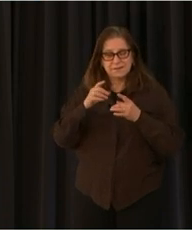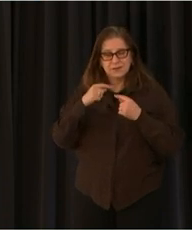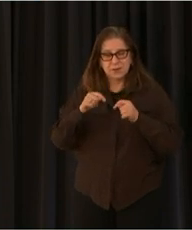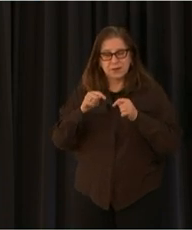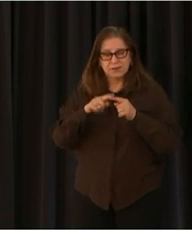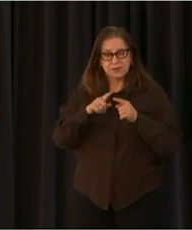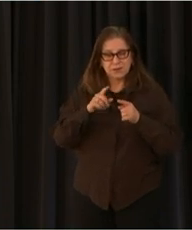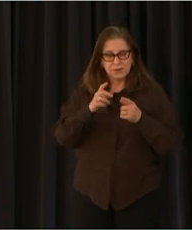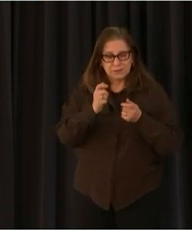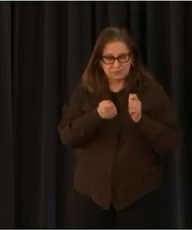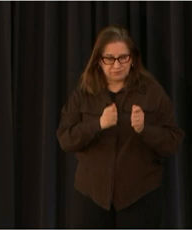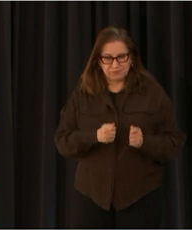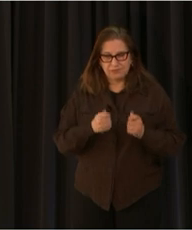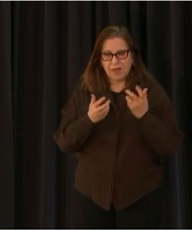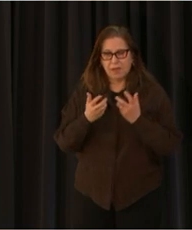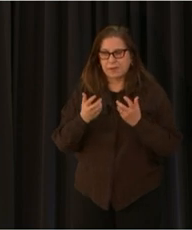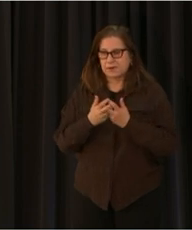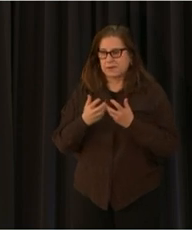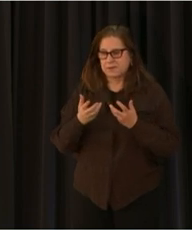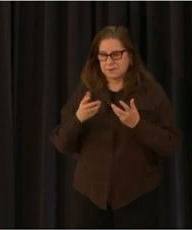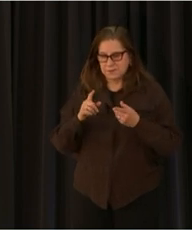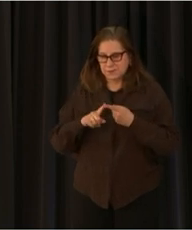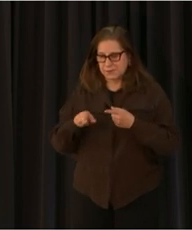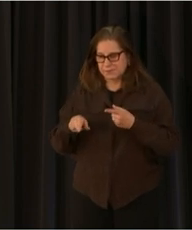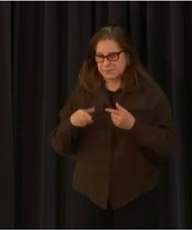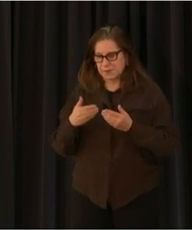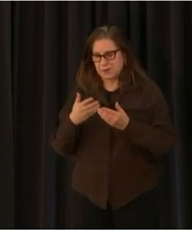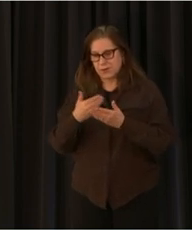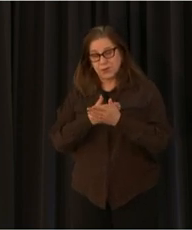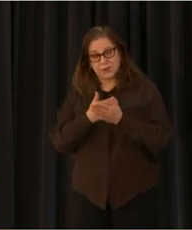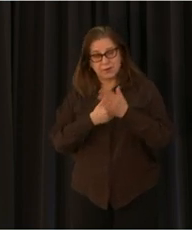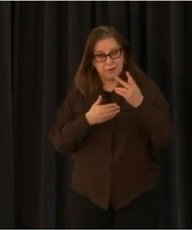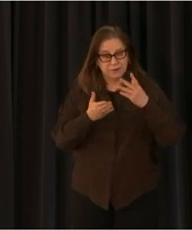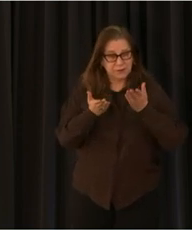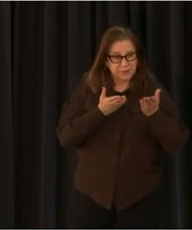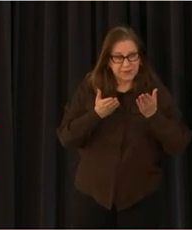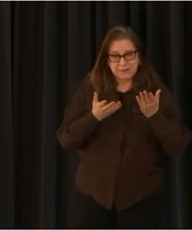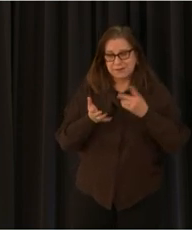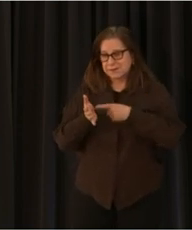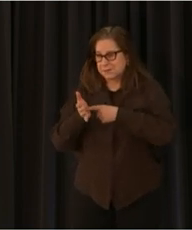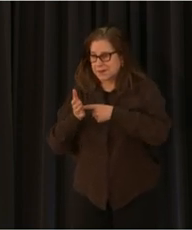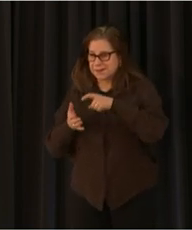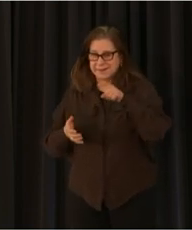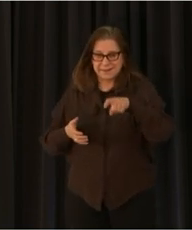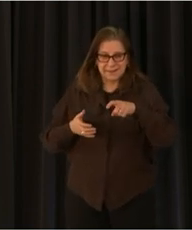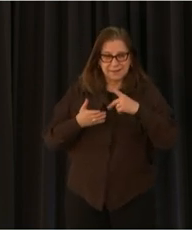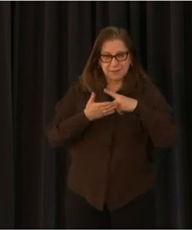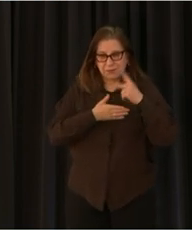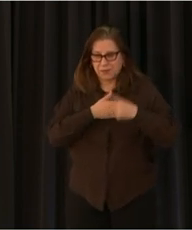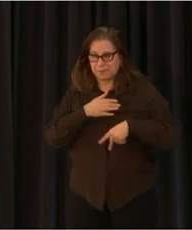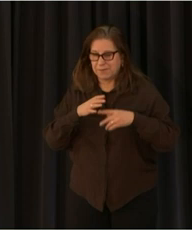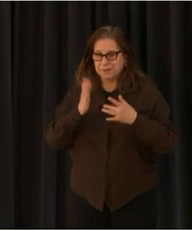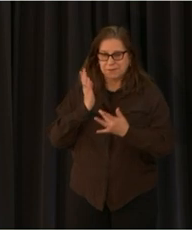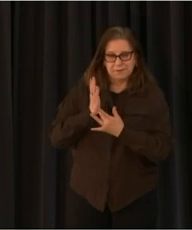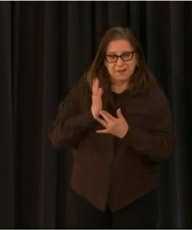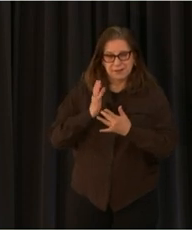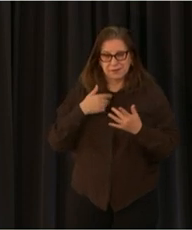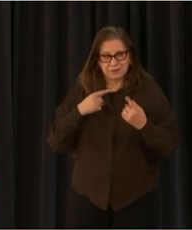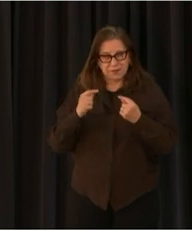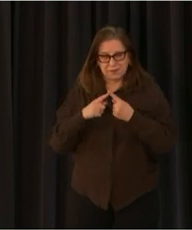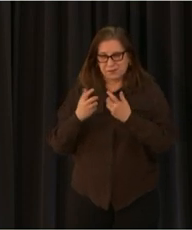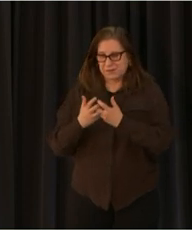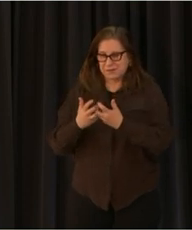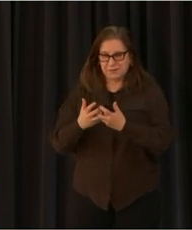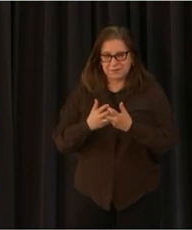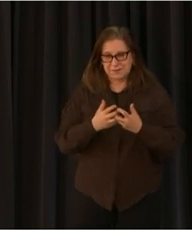new programs and beneficiaries. And we will get that payment out to them just as soon as possible. If they're in need